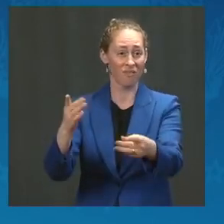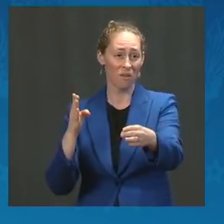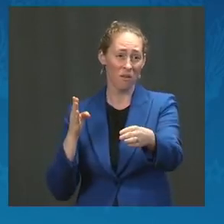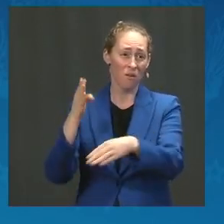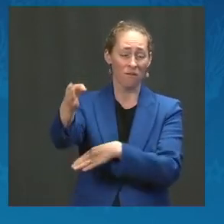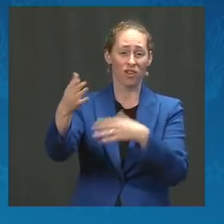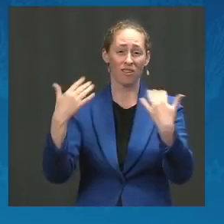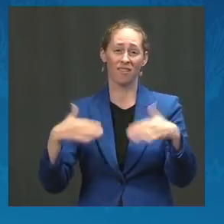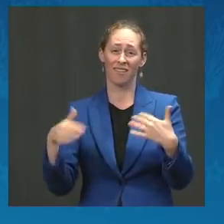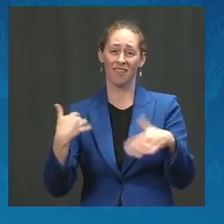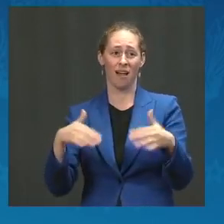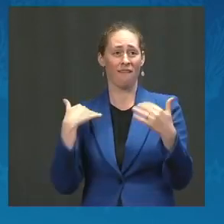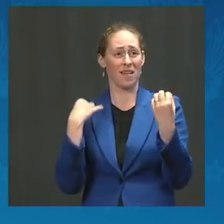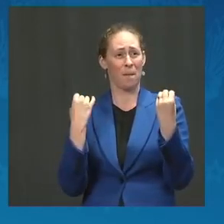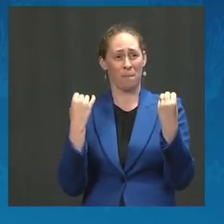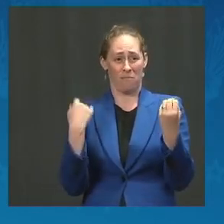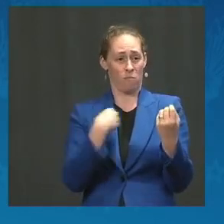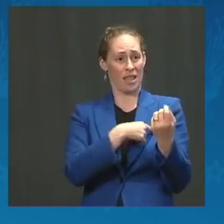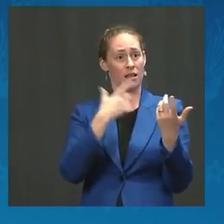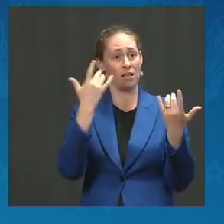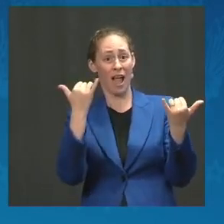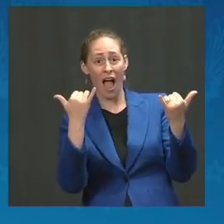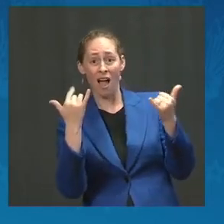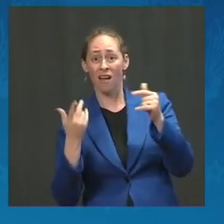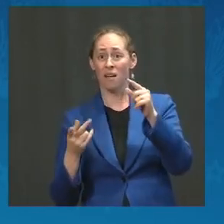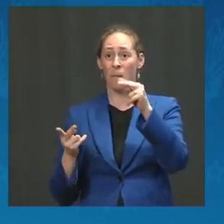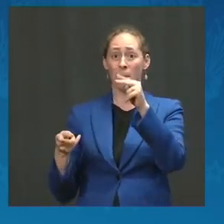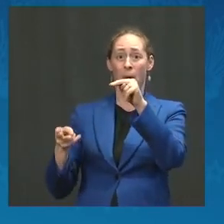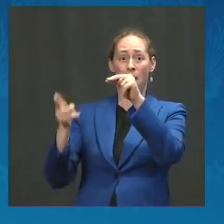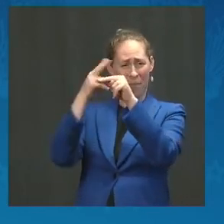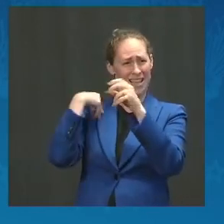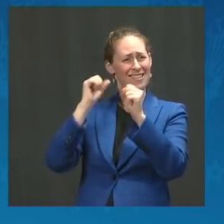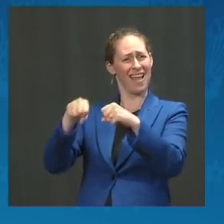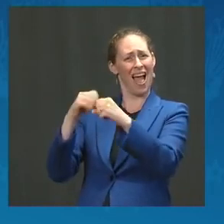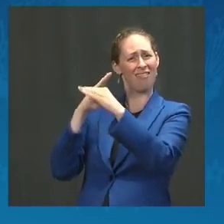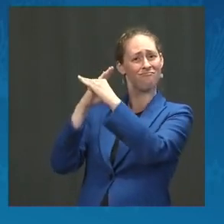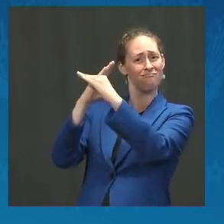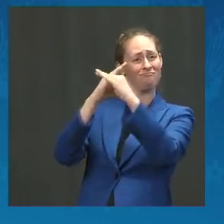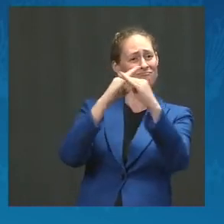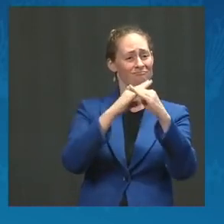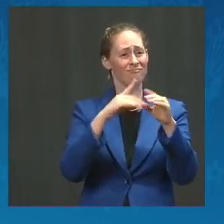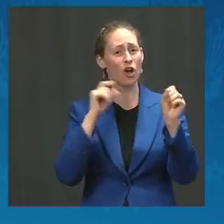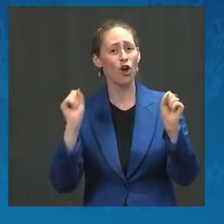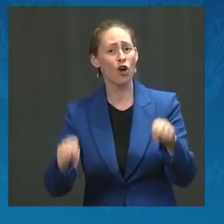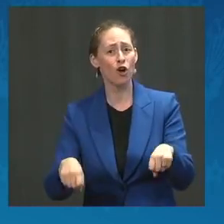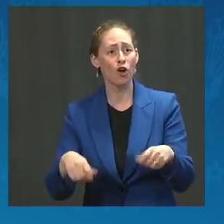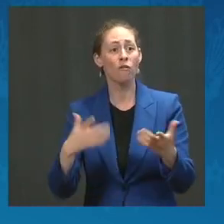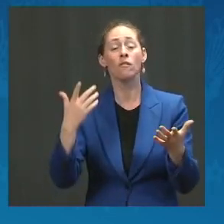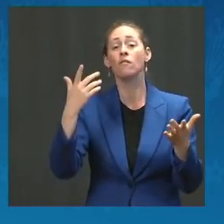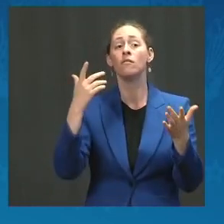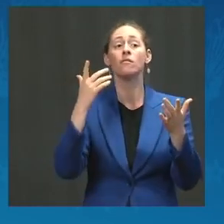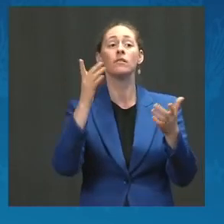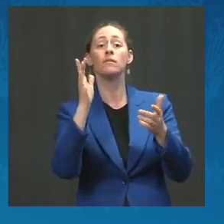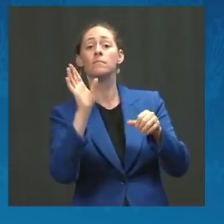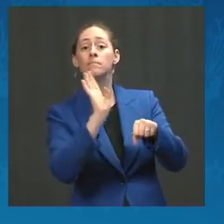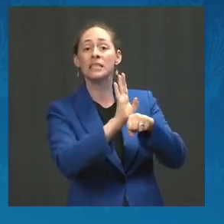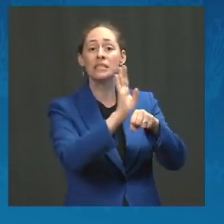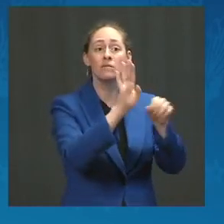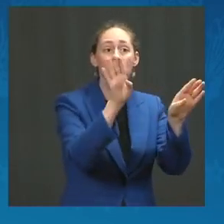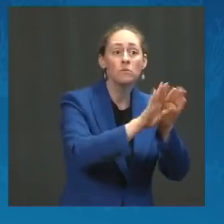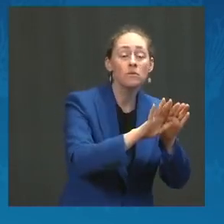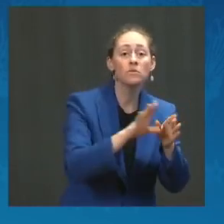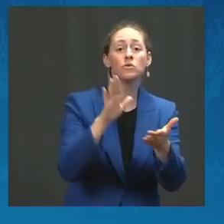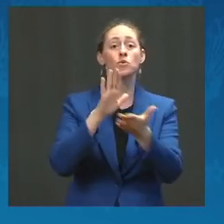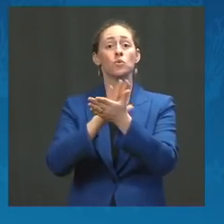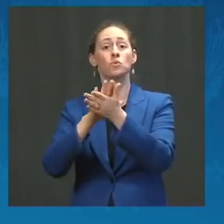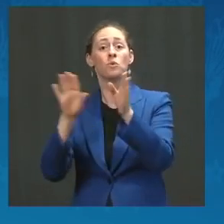of COVID from shutting down our businesses, our schools, our society, as we saw happen last year. I've